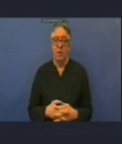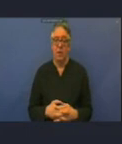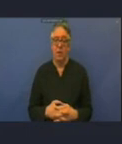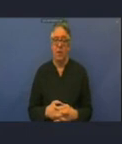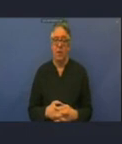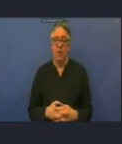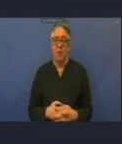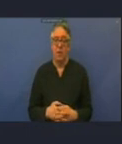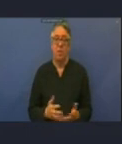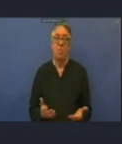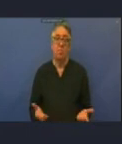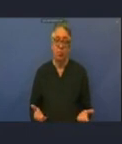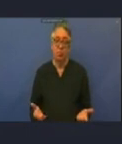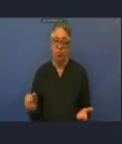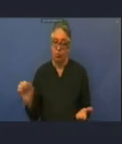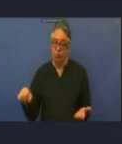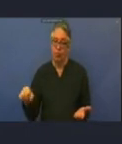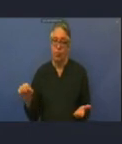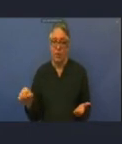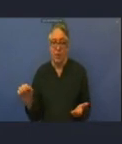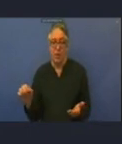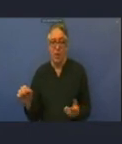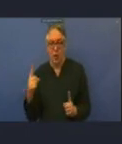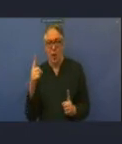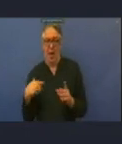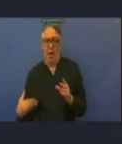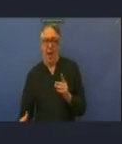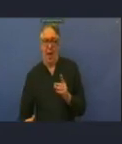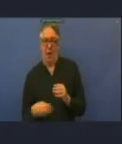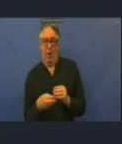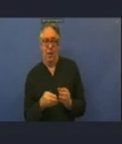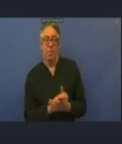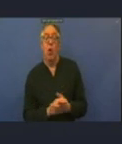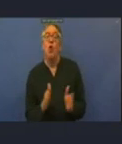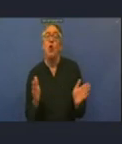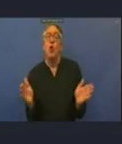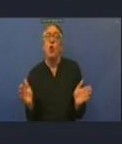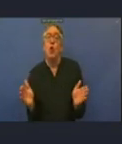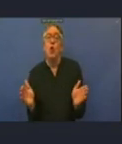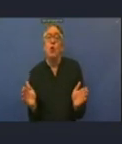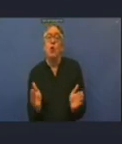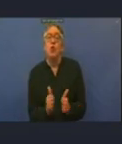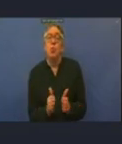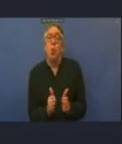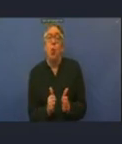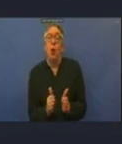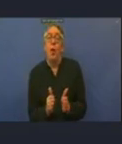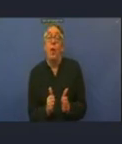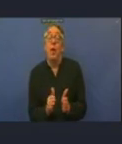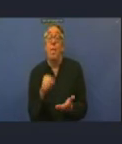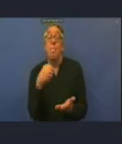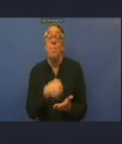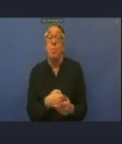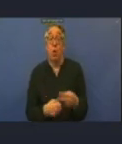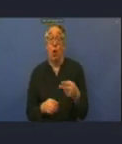Yes, absolutely. I can also add that normally a small scale, you can have two countries as a minimum, and is,